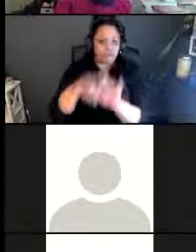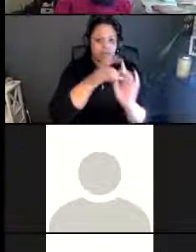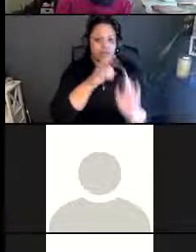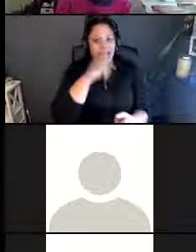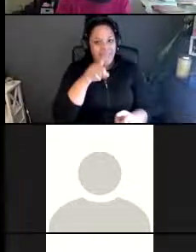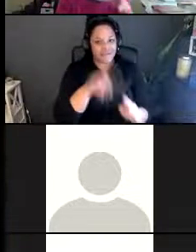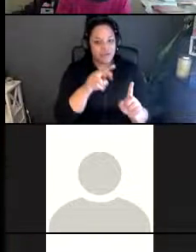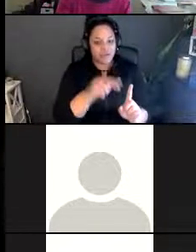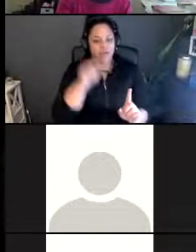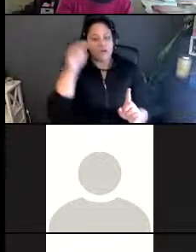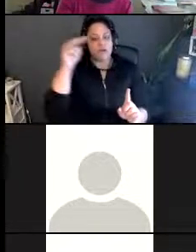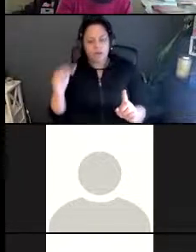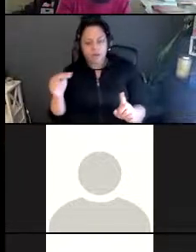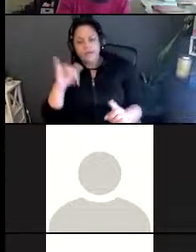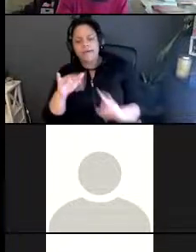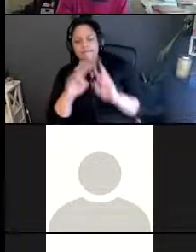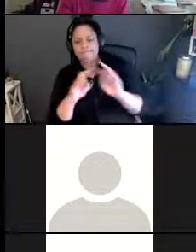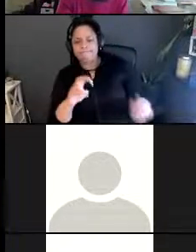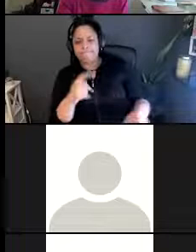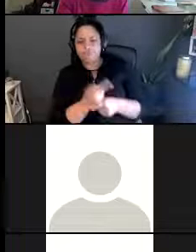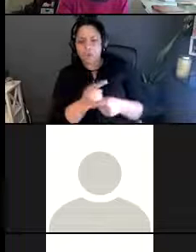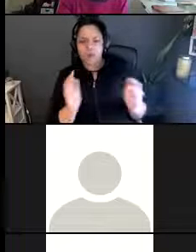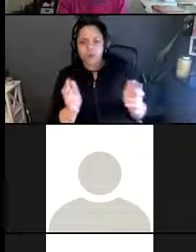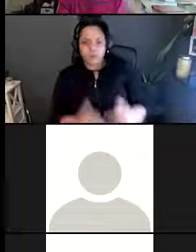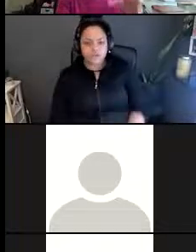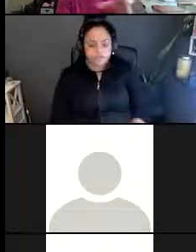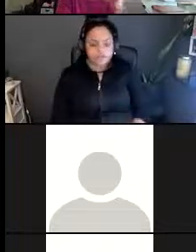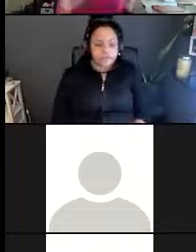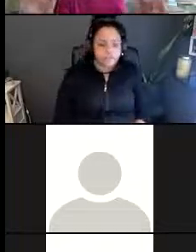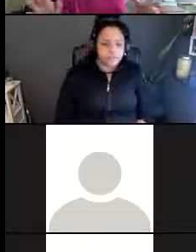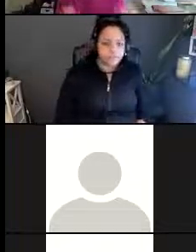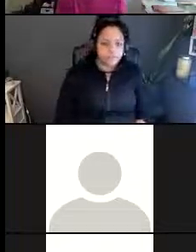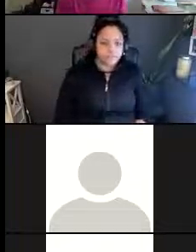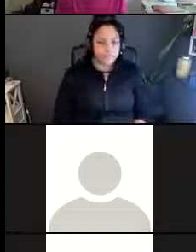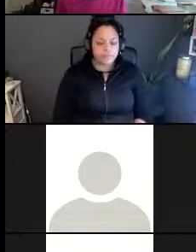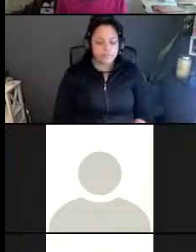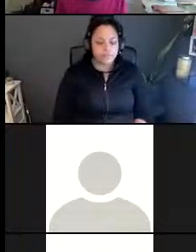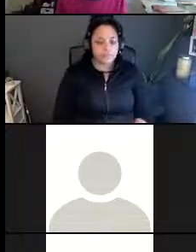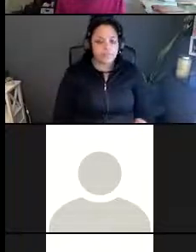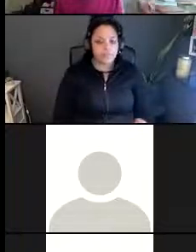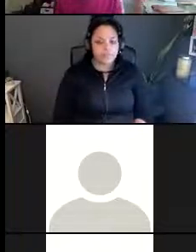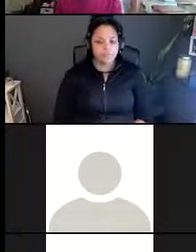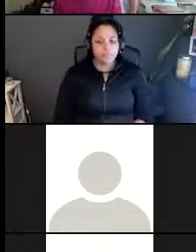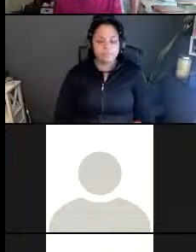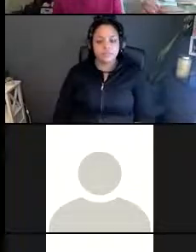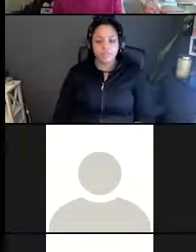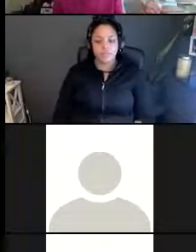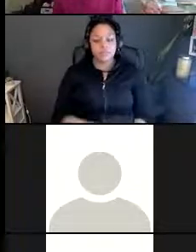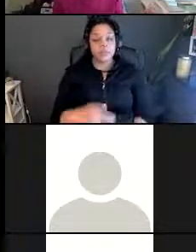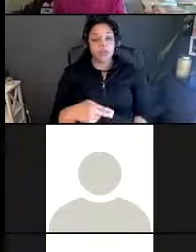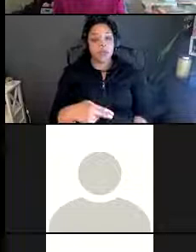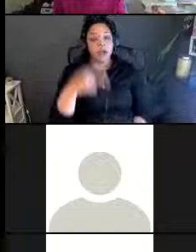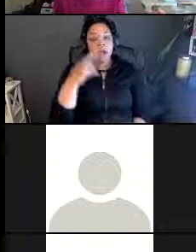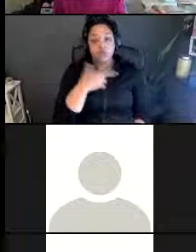our silos to have these conversations. So looking at high-risk groups, those